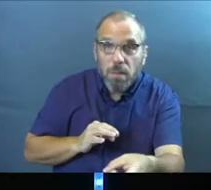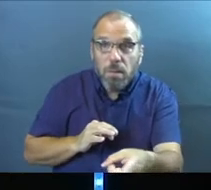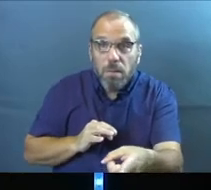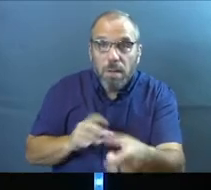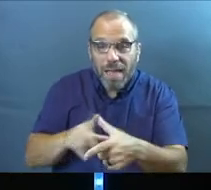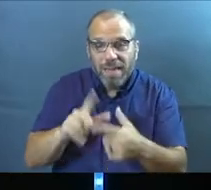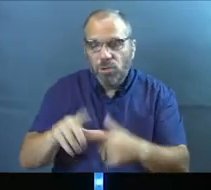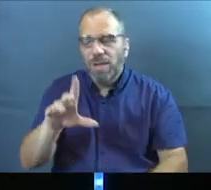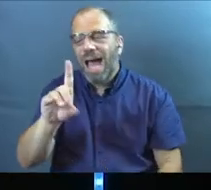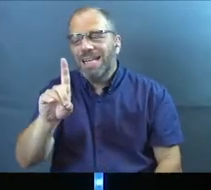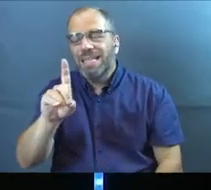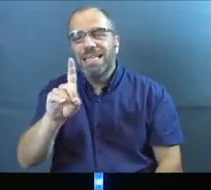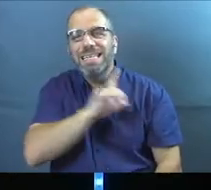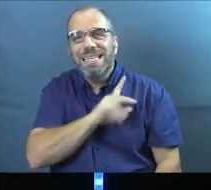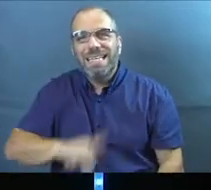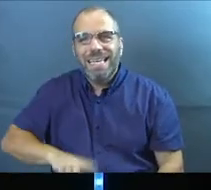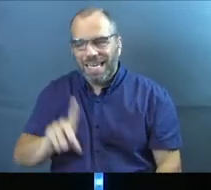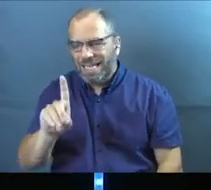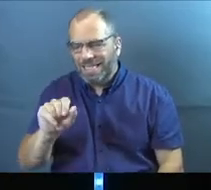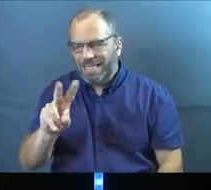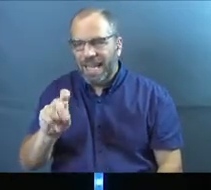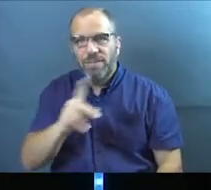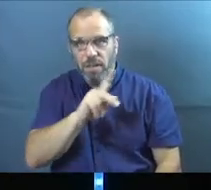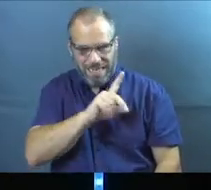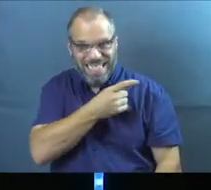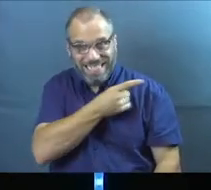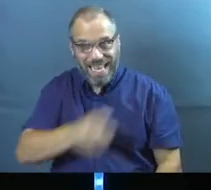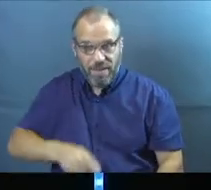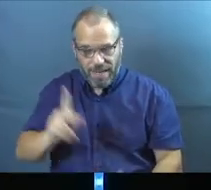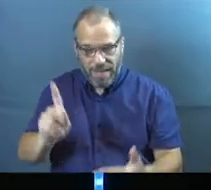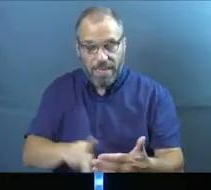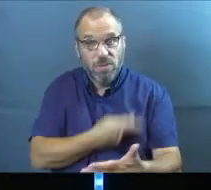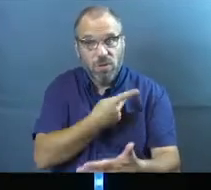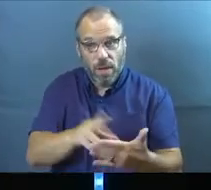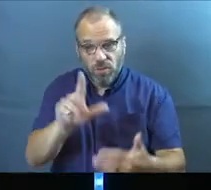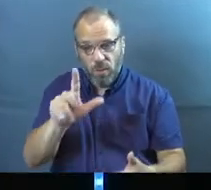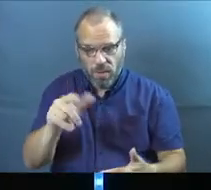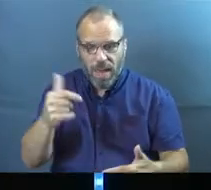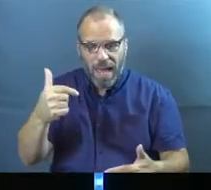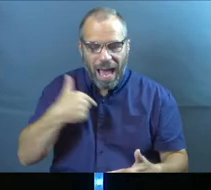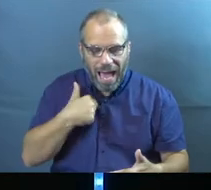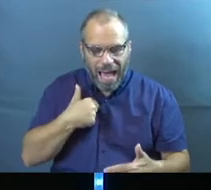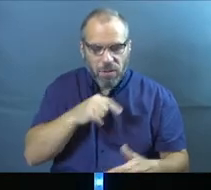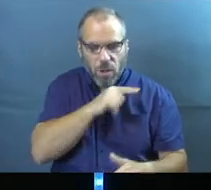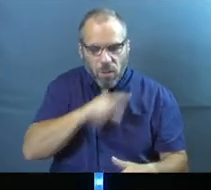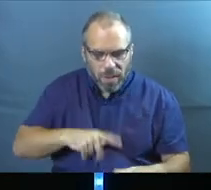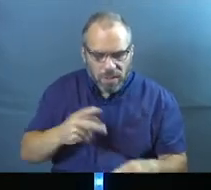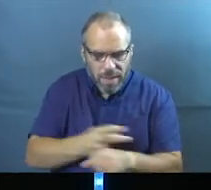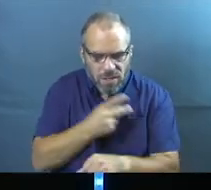And then you've got David coming along in Psalm 23 and says, the Lord is my shepherd. And that means I lack nothing.